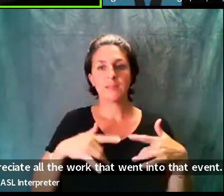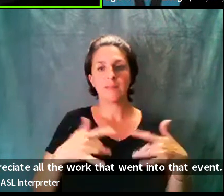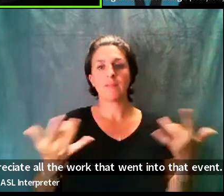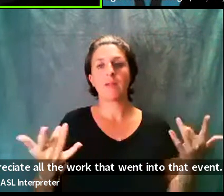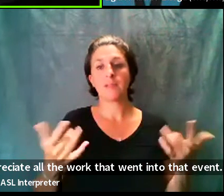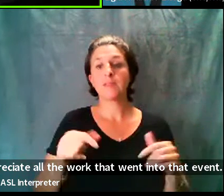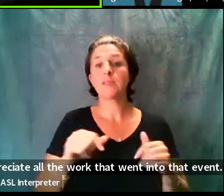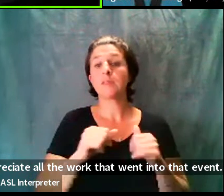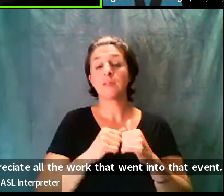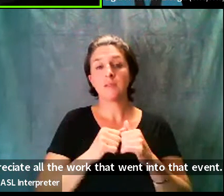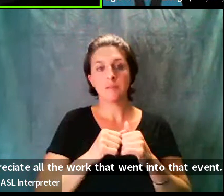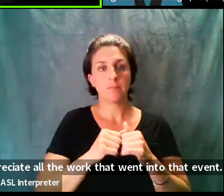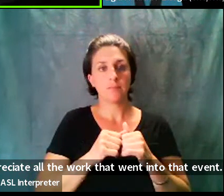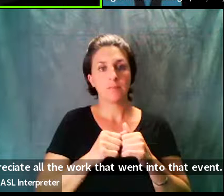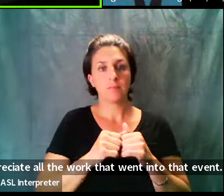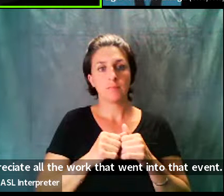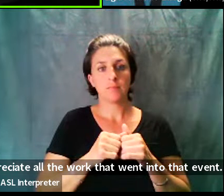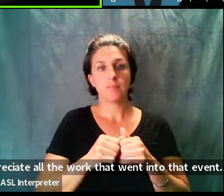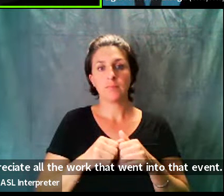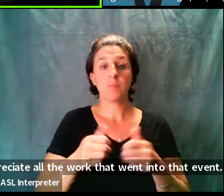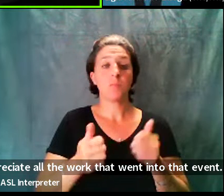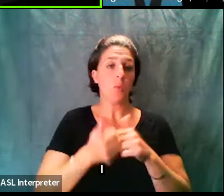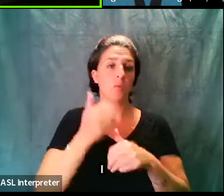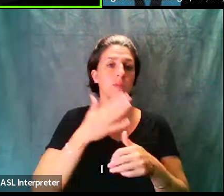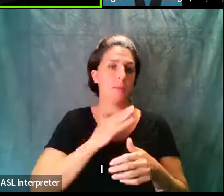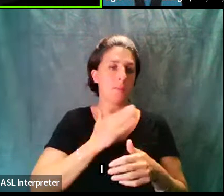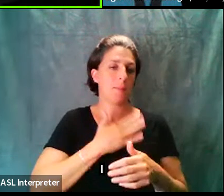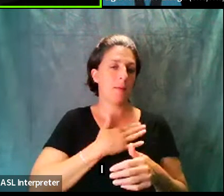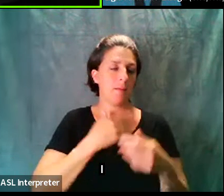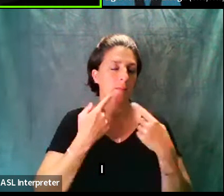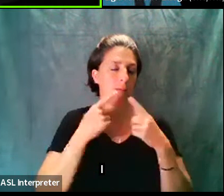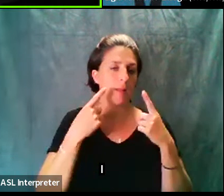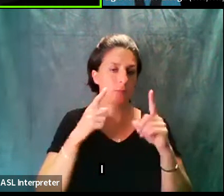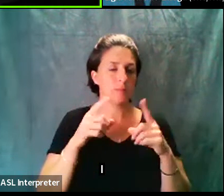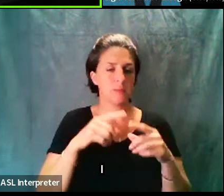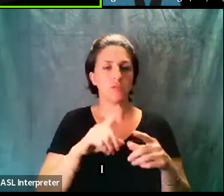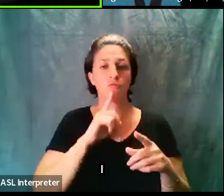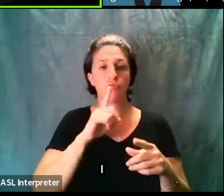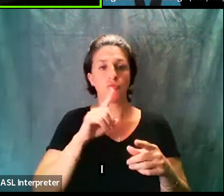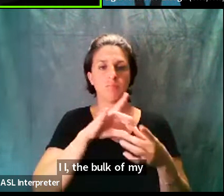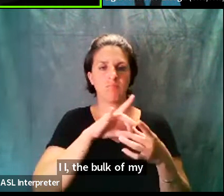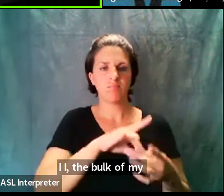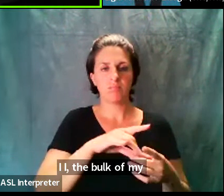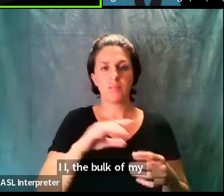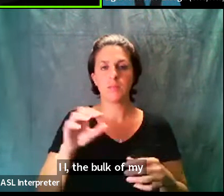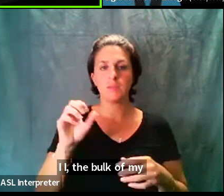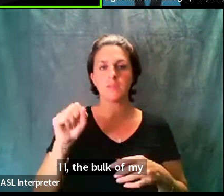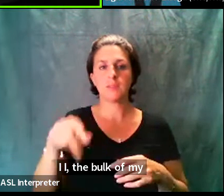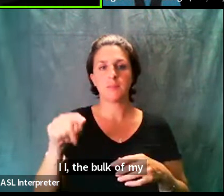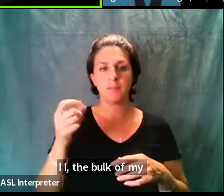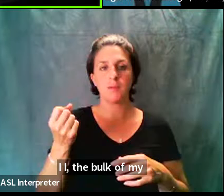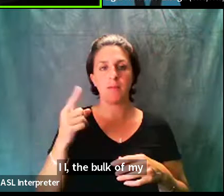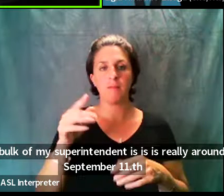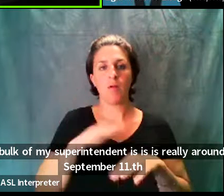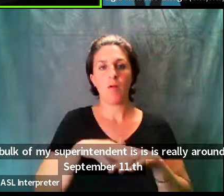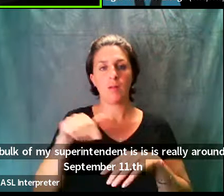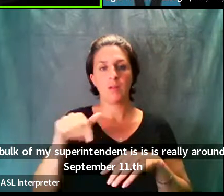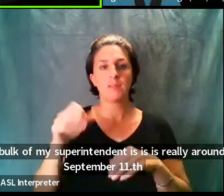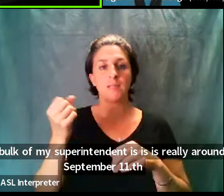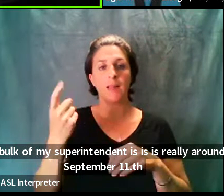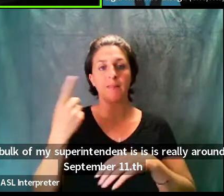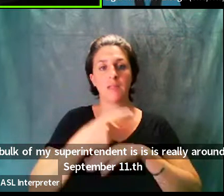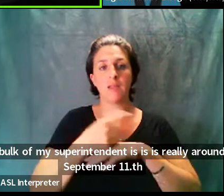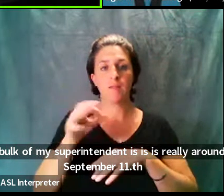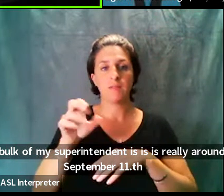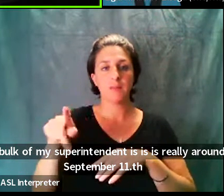The bulk of my superintendent announcement is really around September 11th. On this 11th day of September, we marked